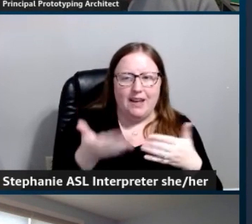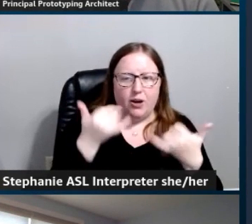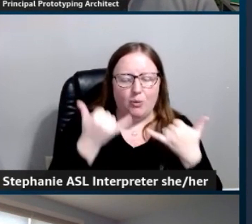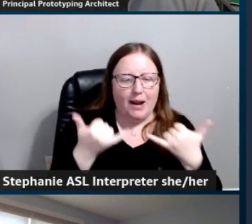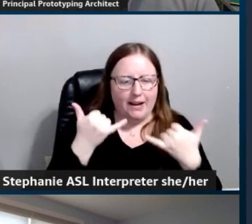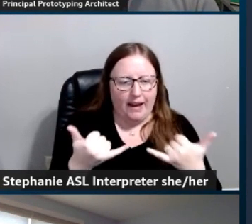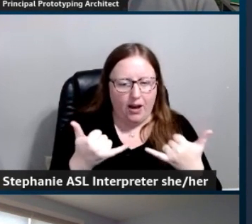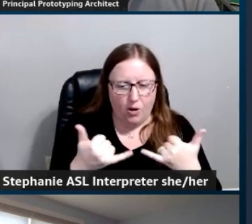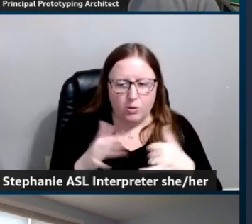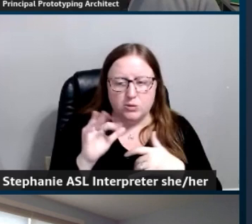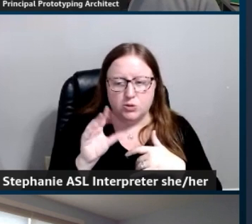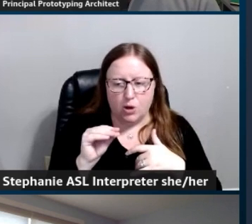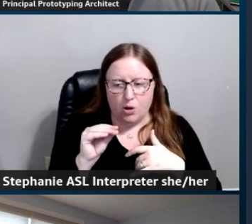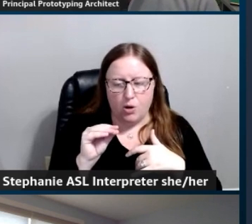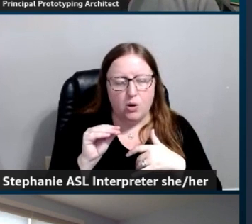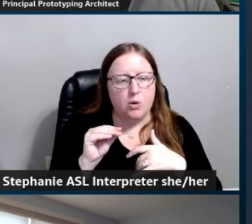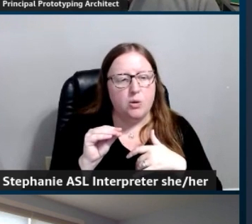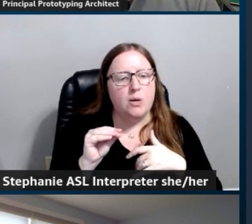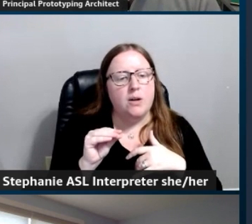So,